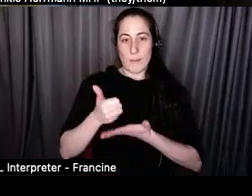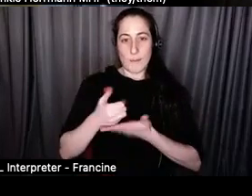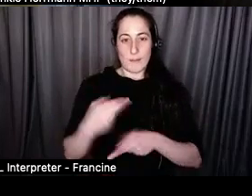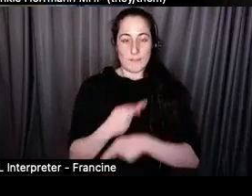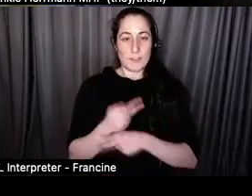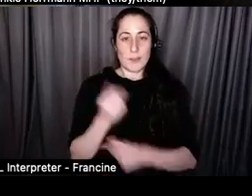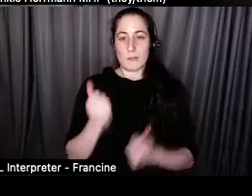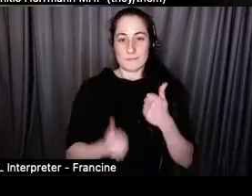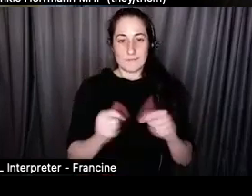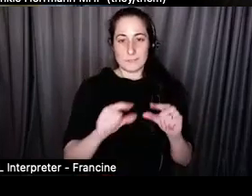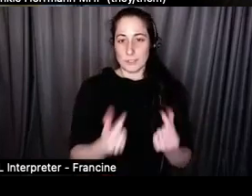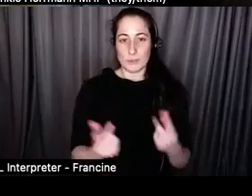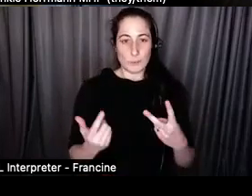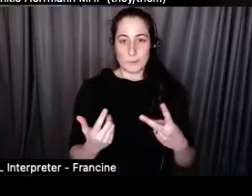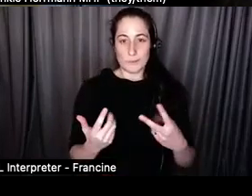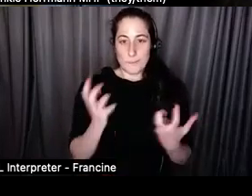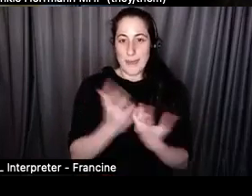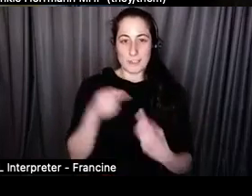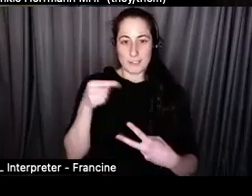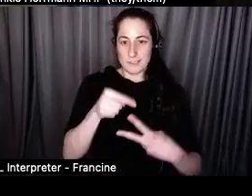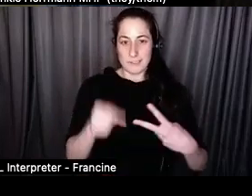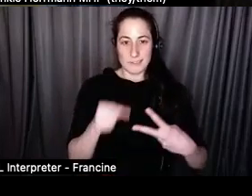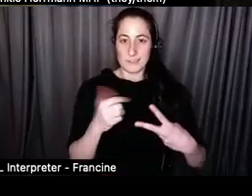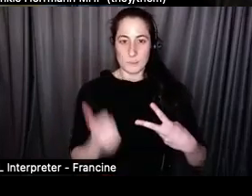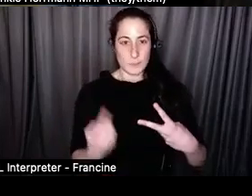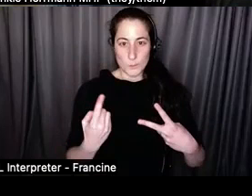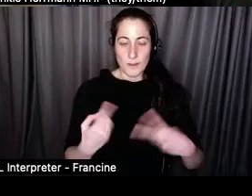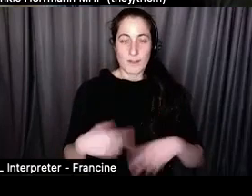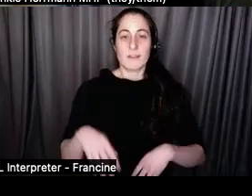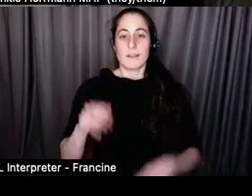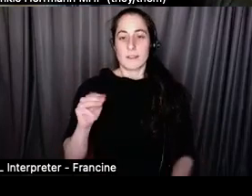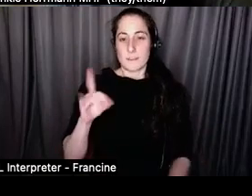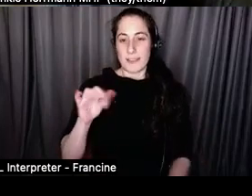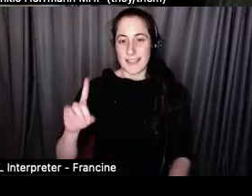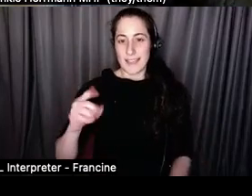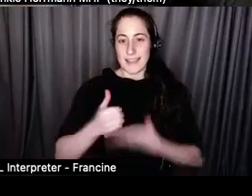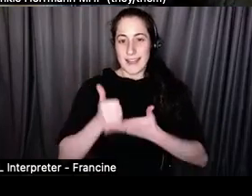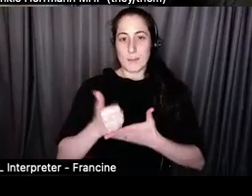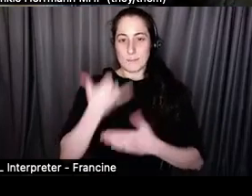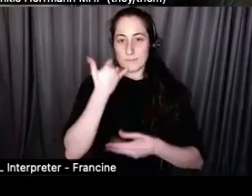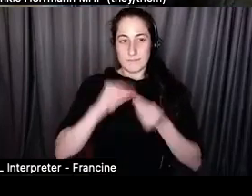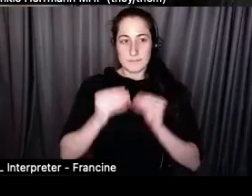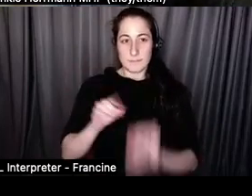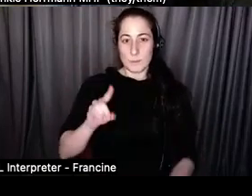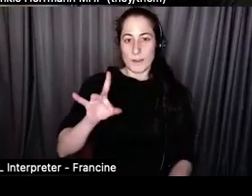out which group to fall into, where you need to apply. The Medicaid helpline is